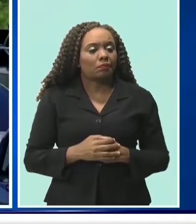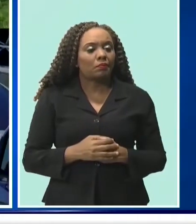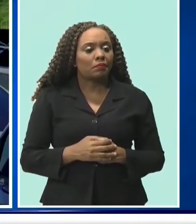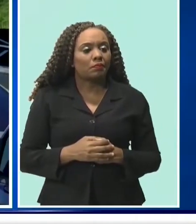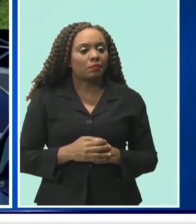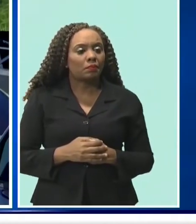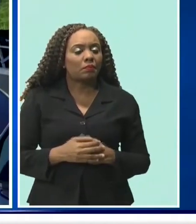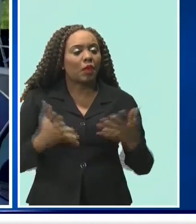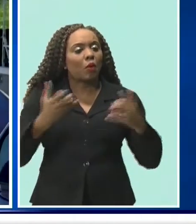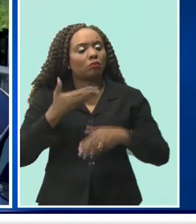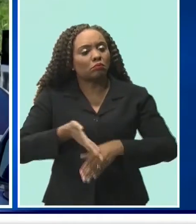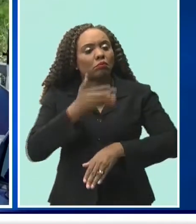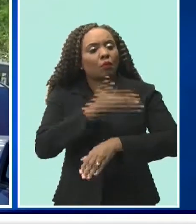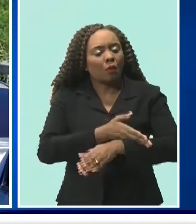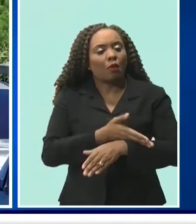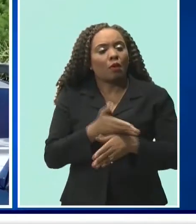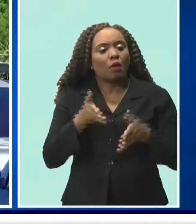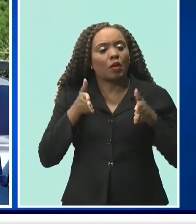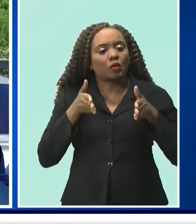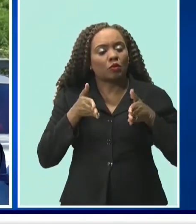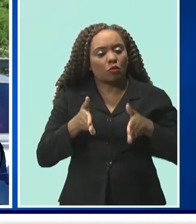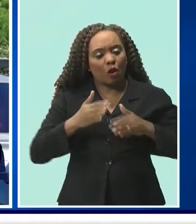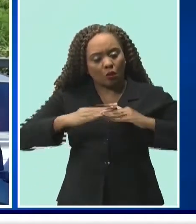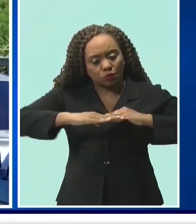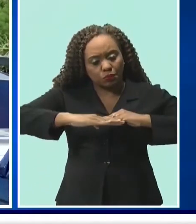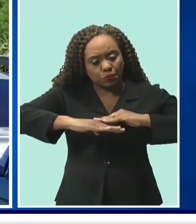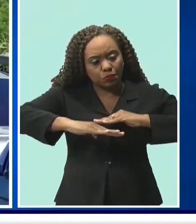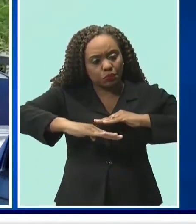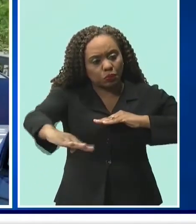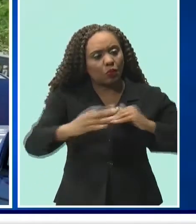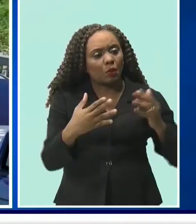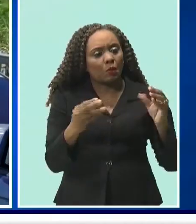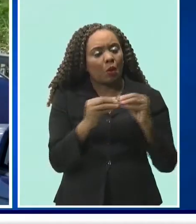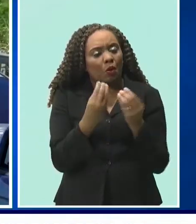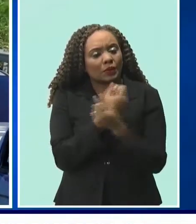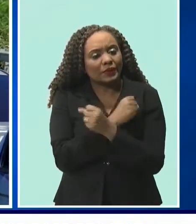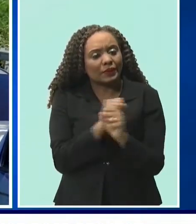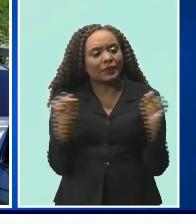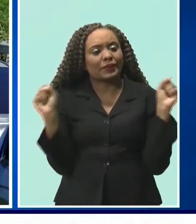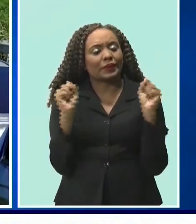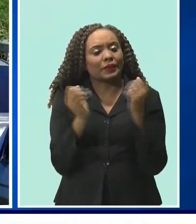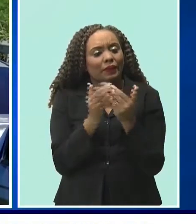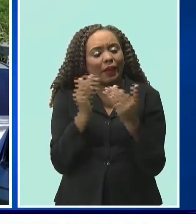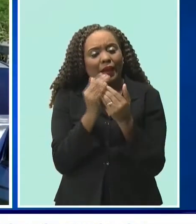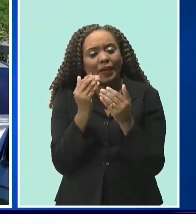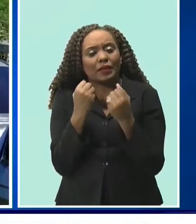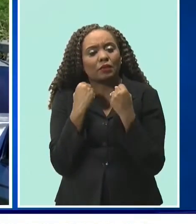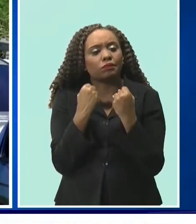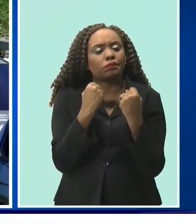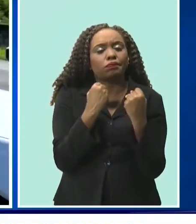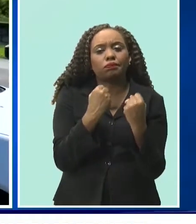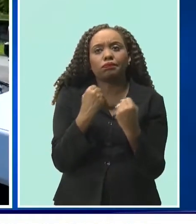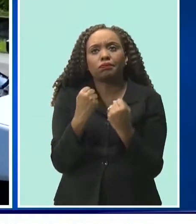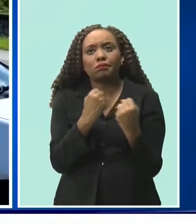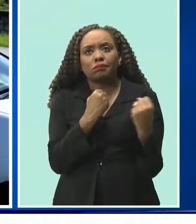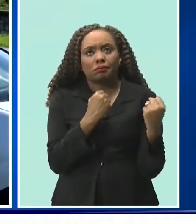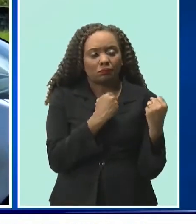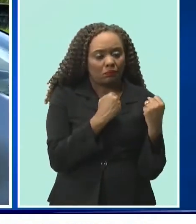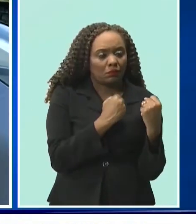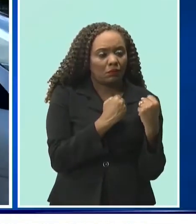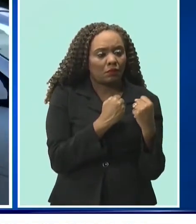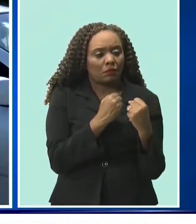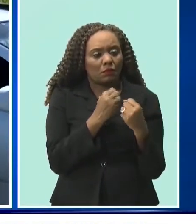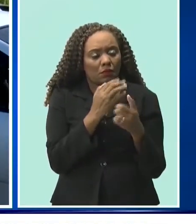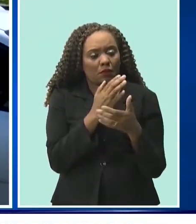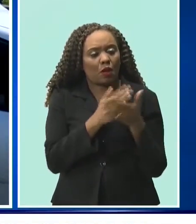It's to improve road surfaces for the safe and easy movement of vehicular traffic in 10 primary and